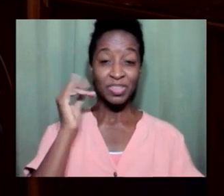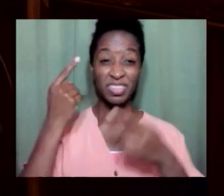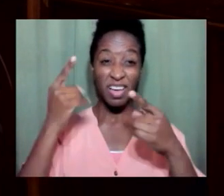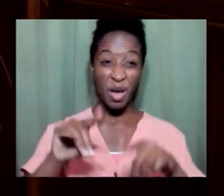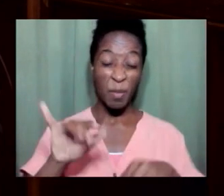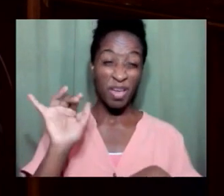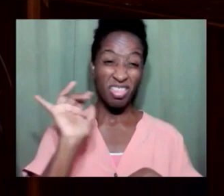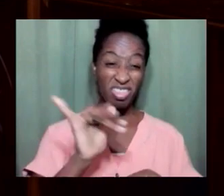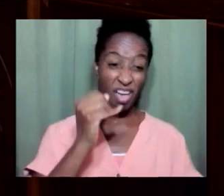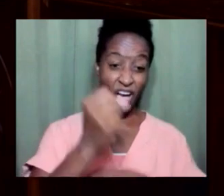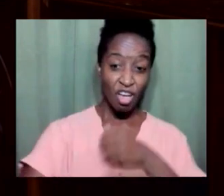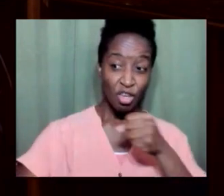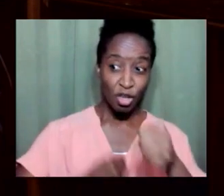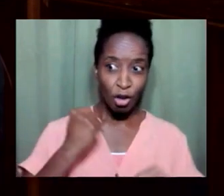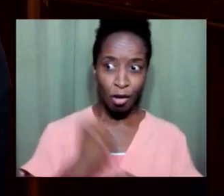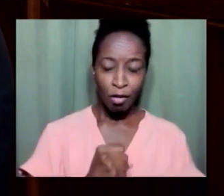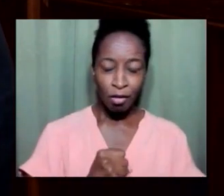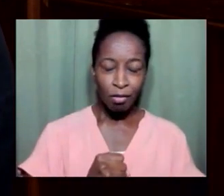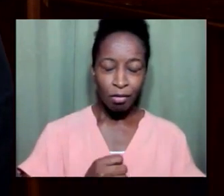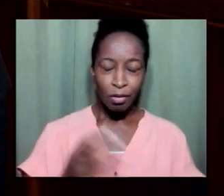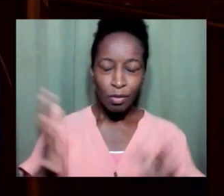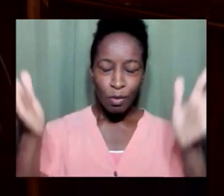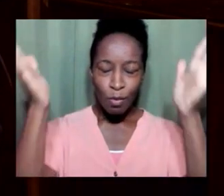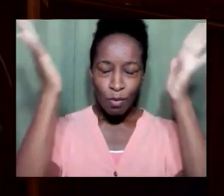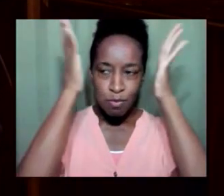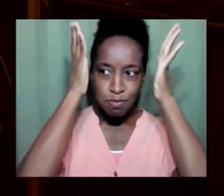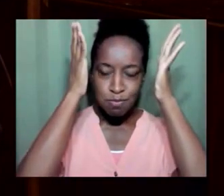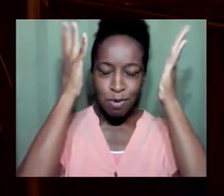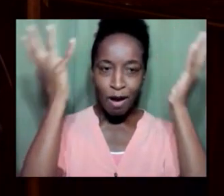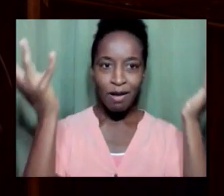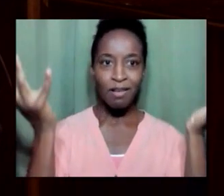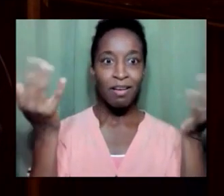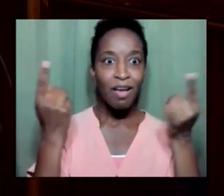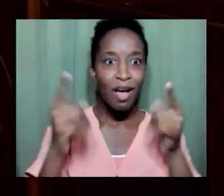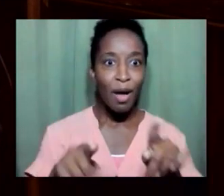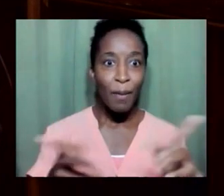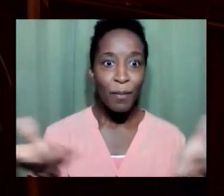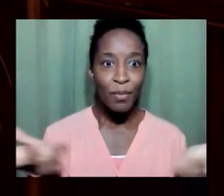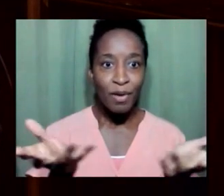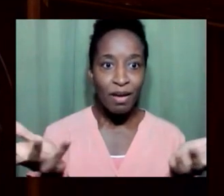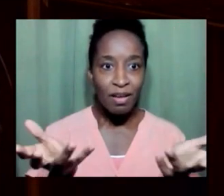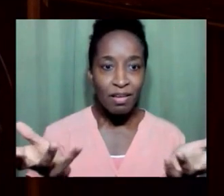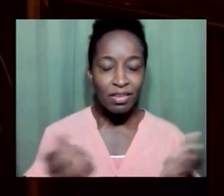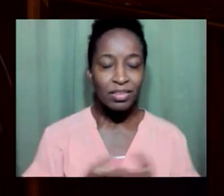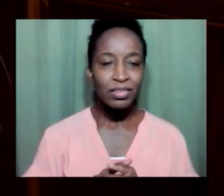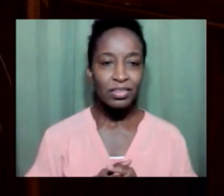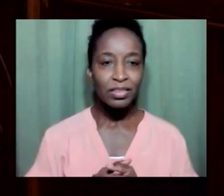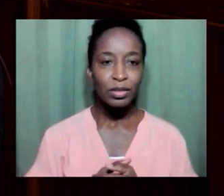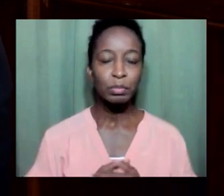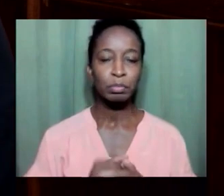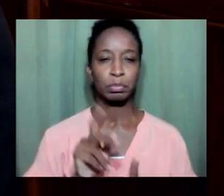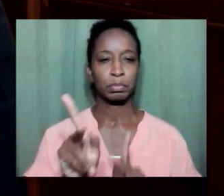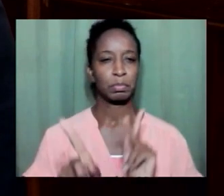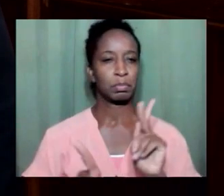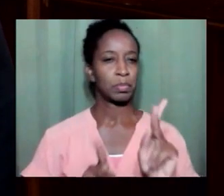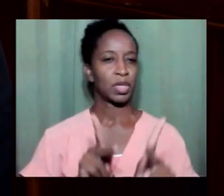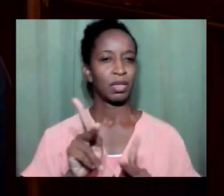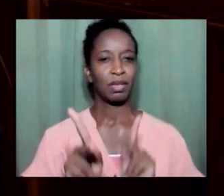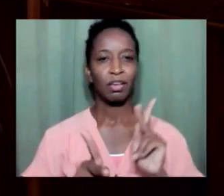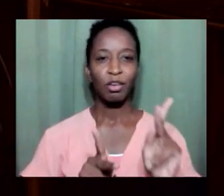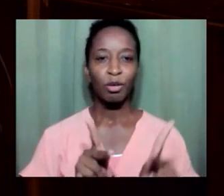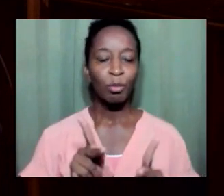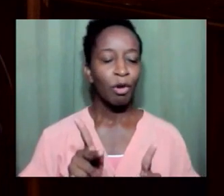you imagine what would have been the fate of this nation and the people of this nation if we had